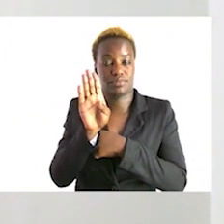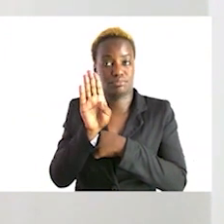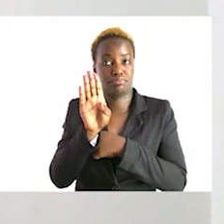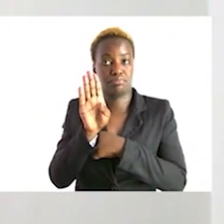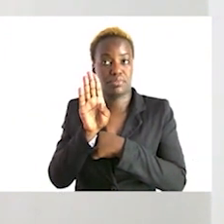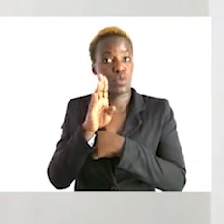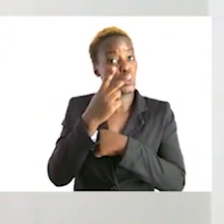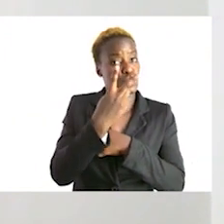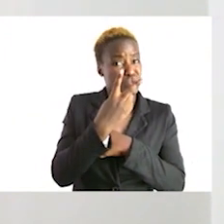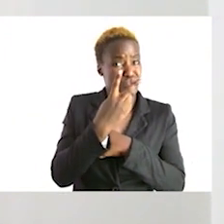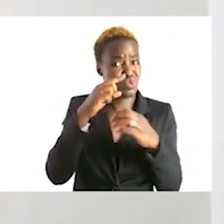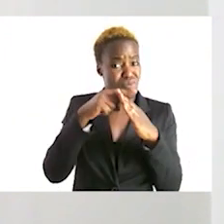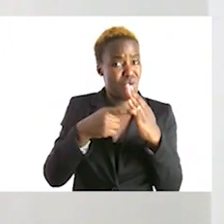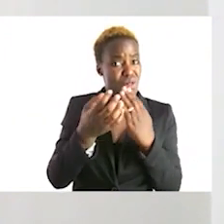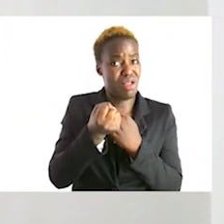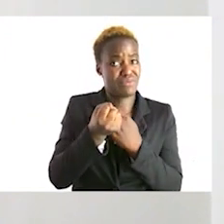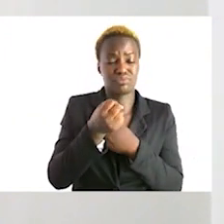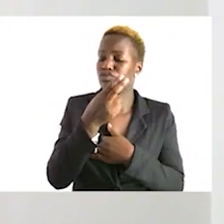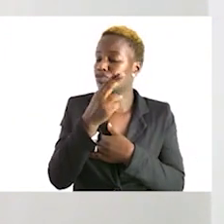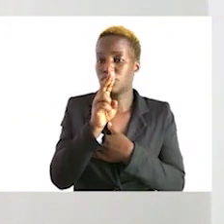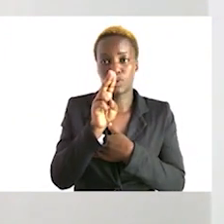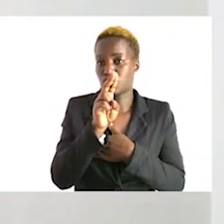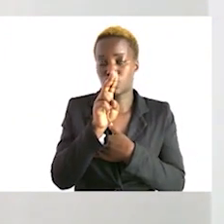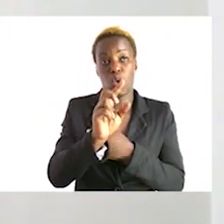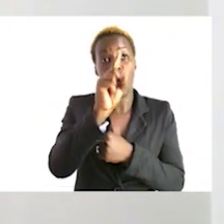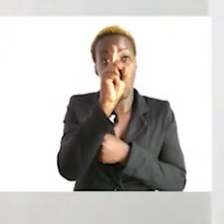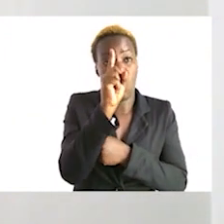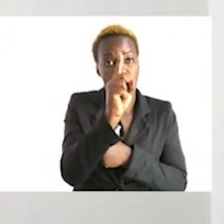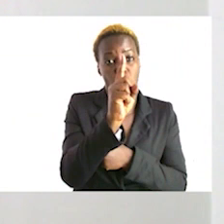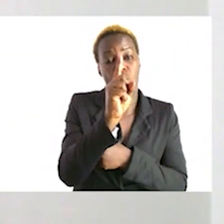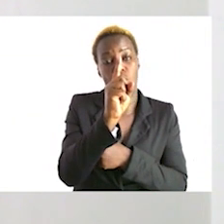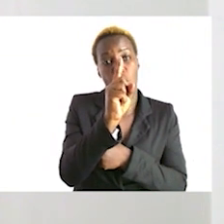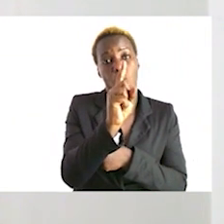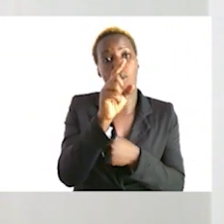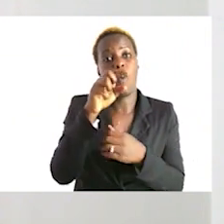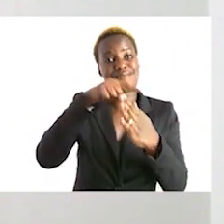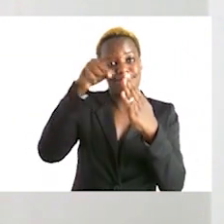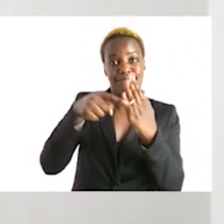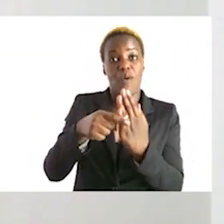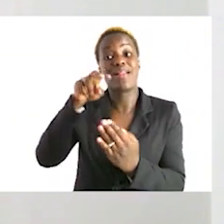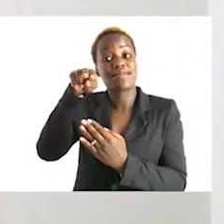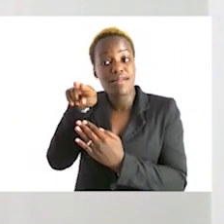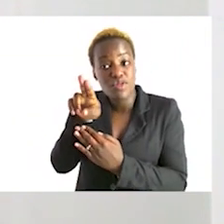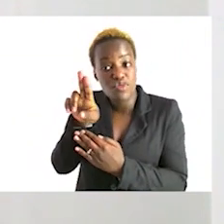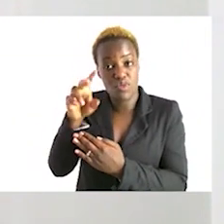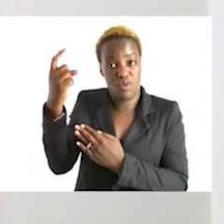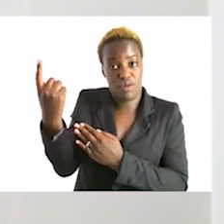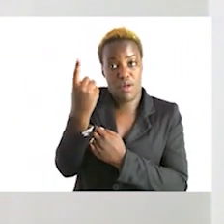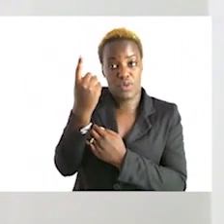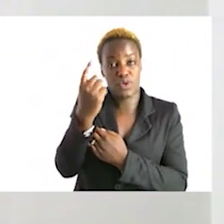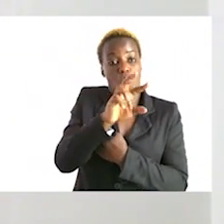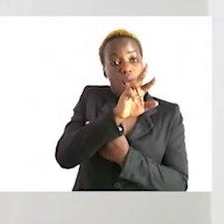The U is the name of that sound there. Ne? It's the U, but when it's alone, without